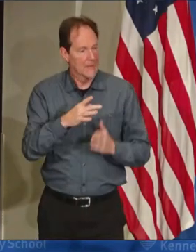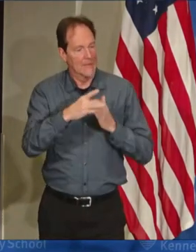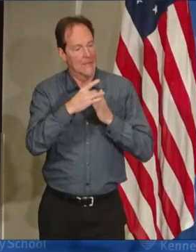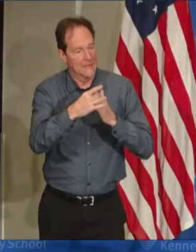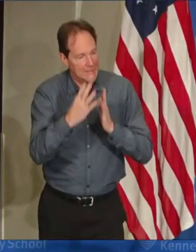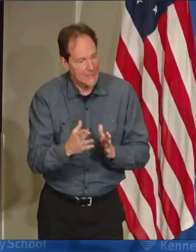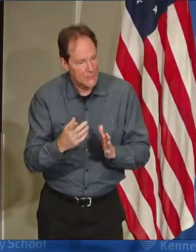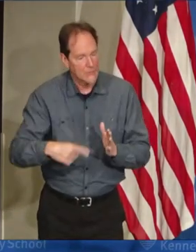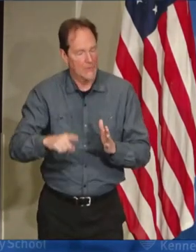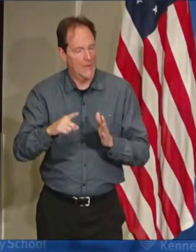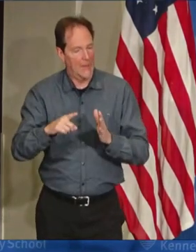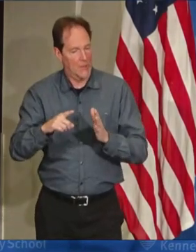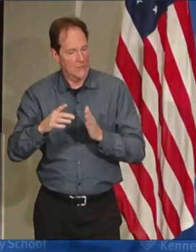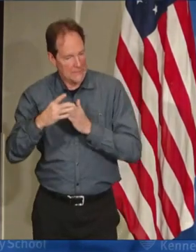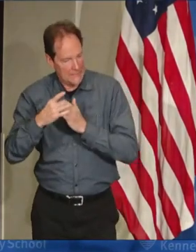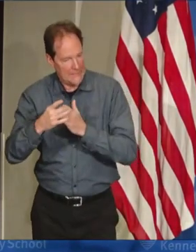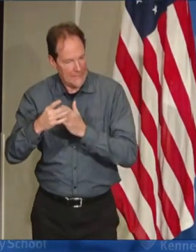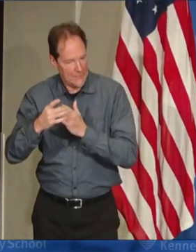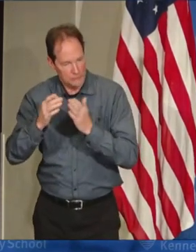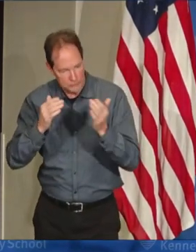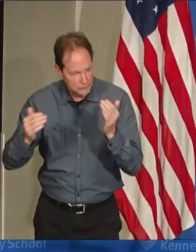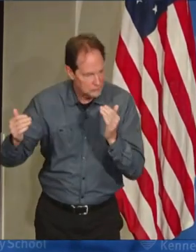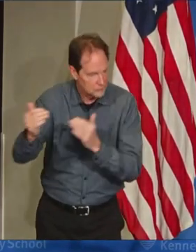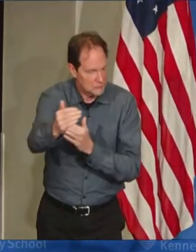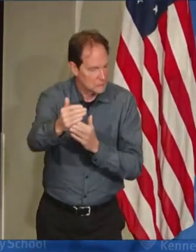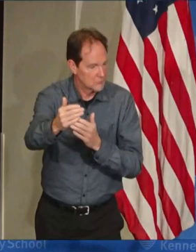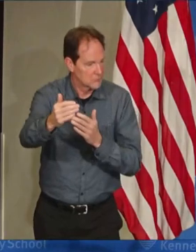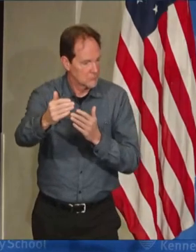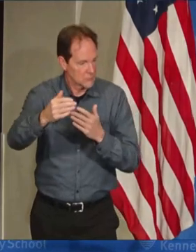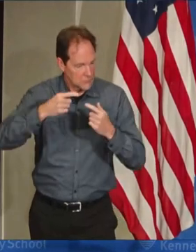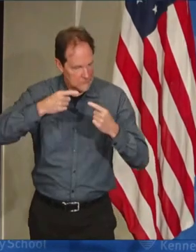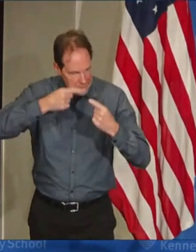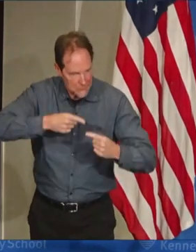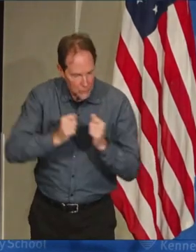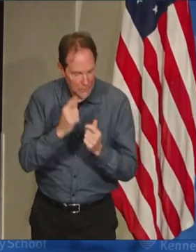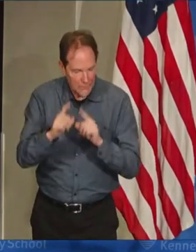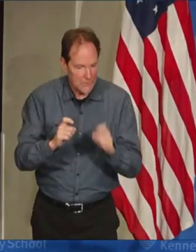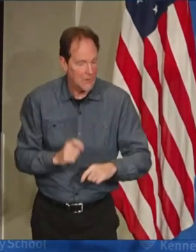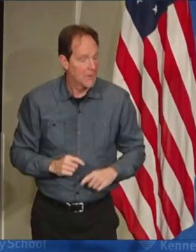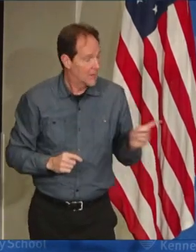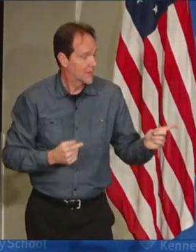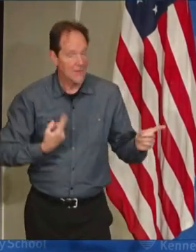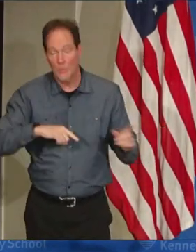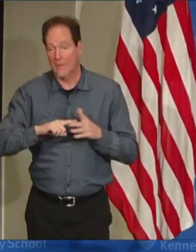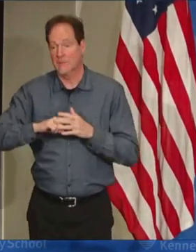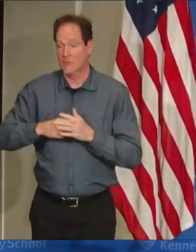who are leaning forward and grappling with these questions? So we could start with Harvard.